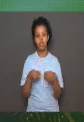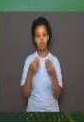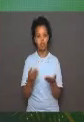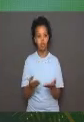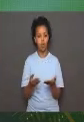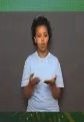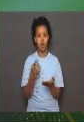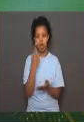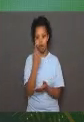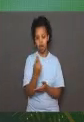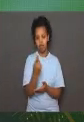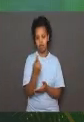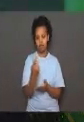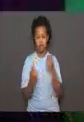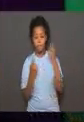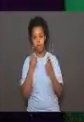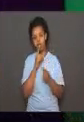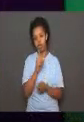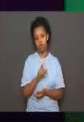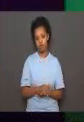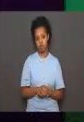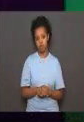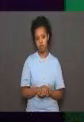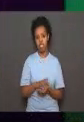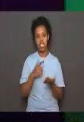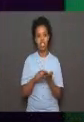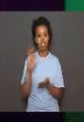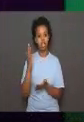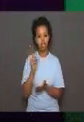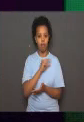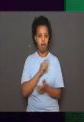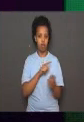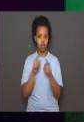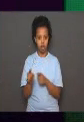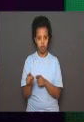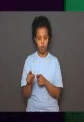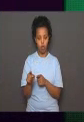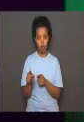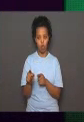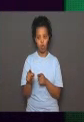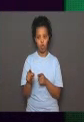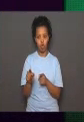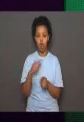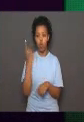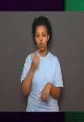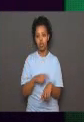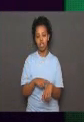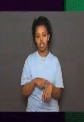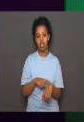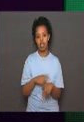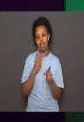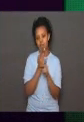a specific stimulus. These types of behaviors are nearly always